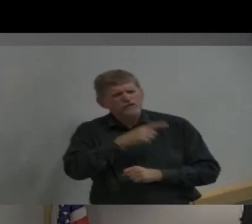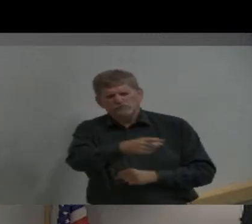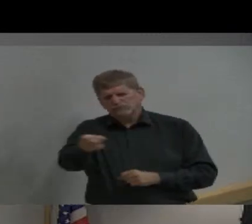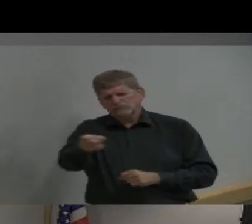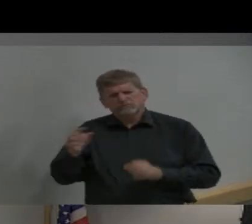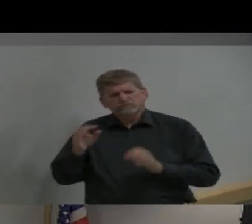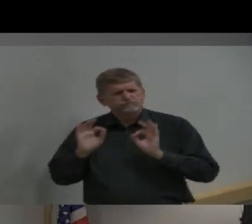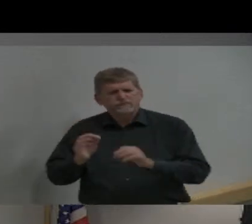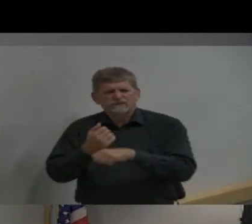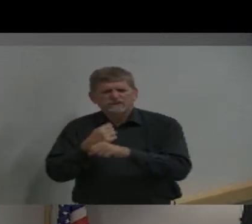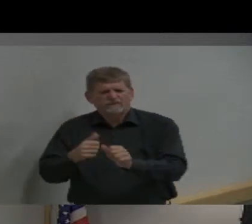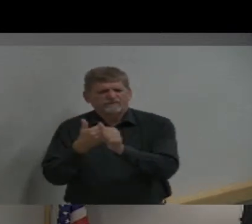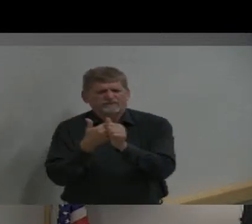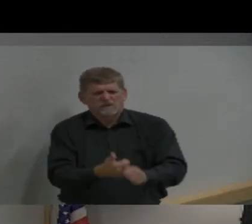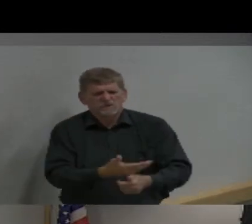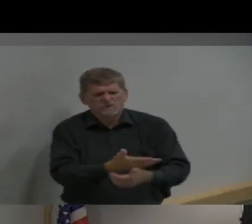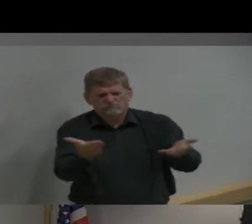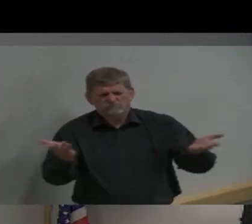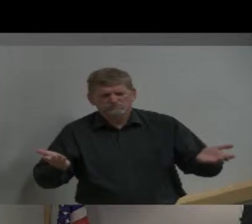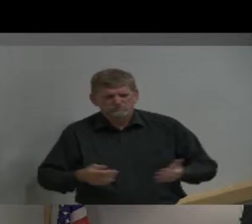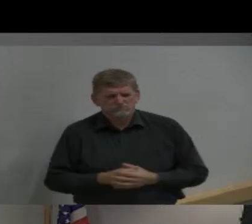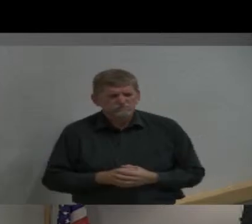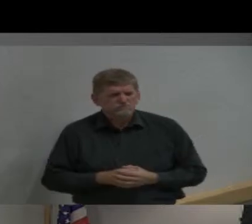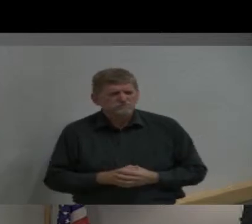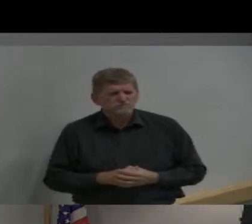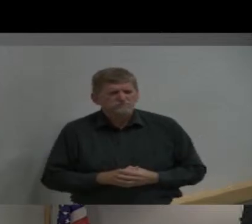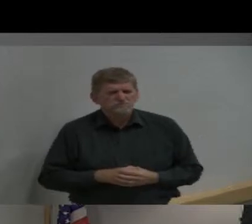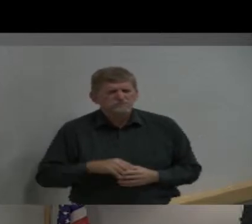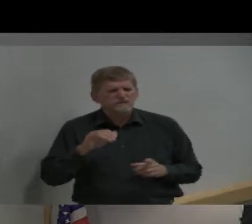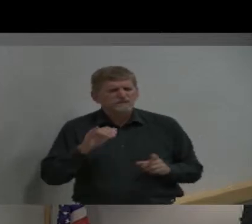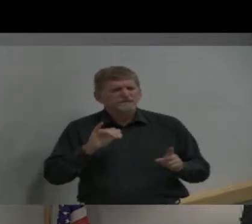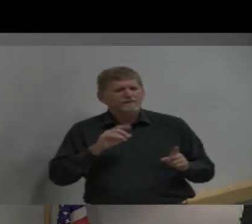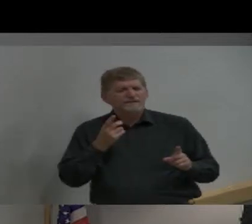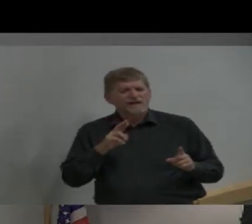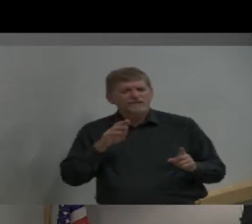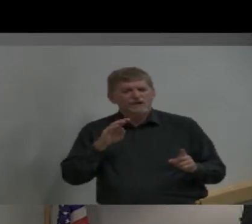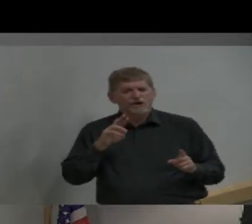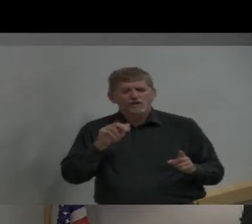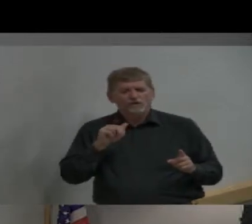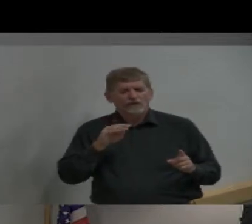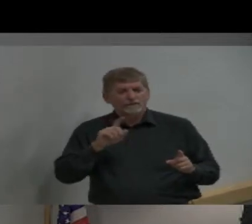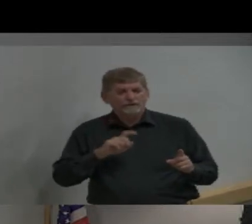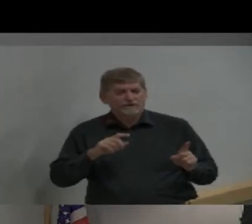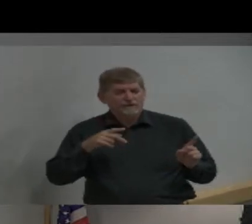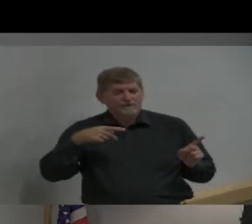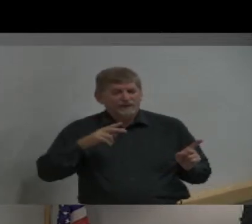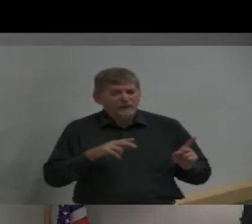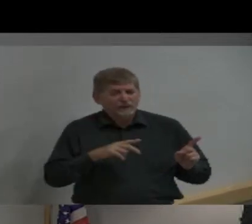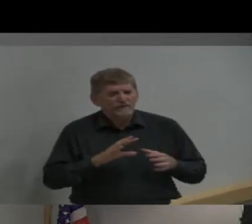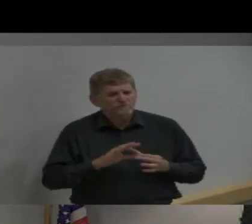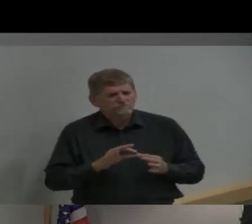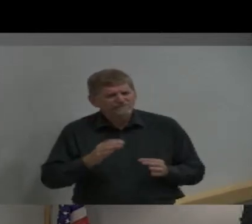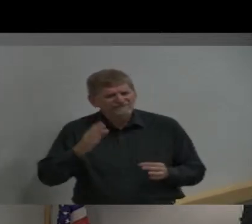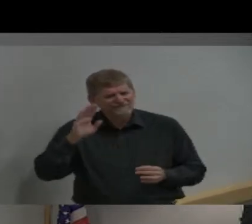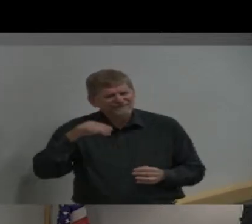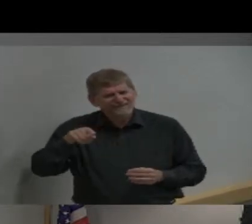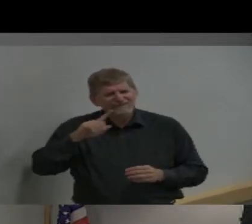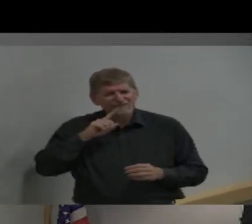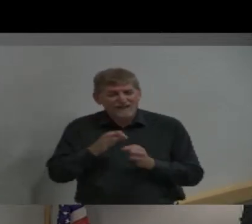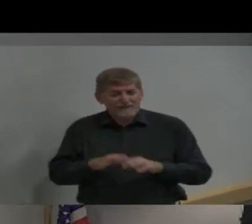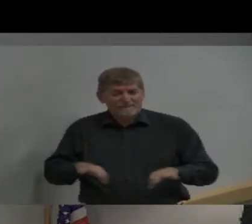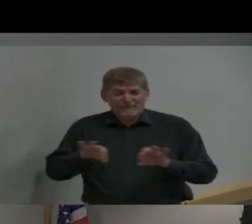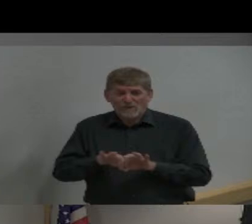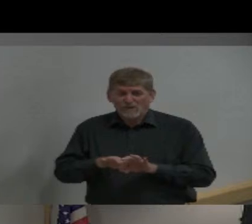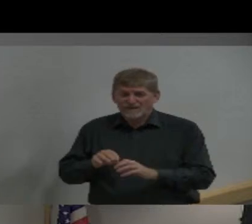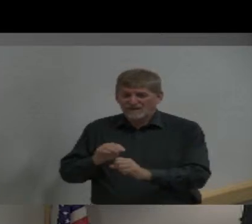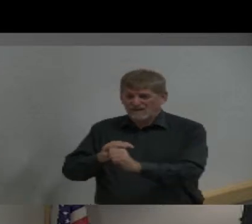possible. Just to echo what Dr. Ramirez had said, it's important to remember that the incubation period for COVID-19 can be up to 14 days,